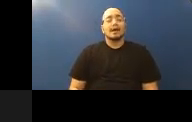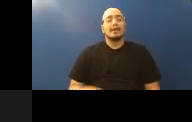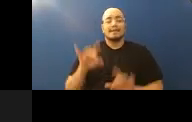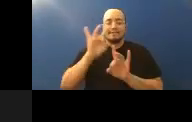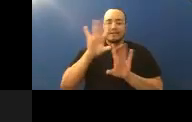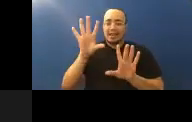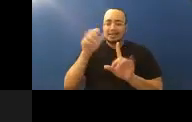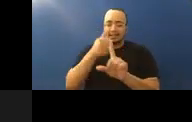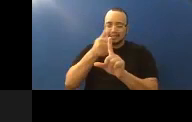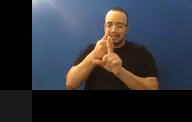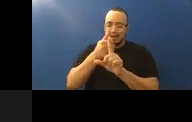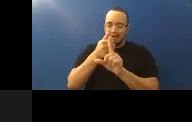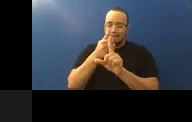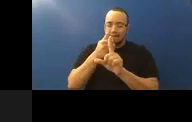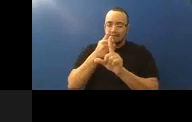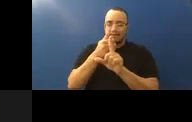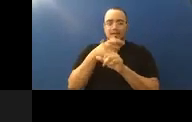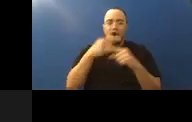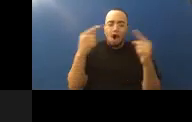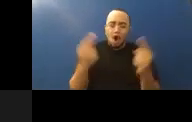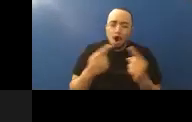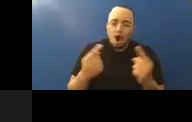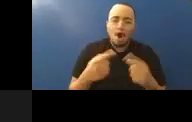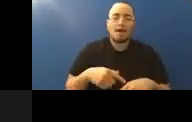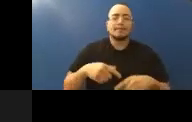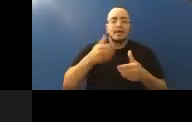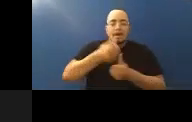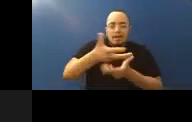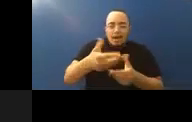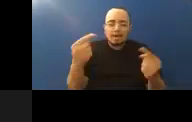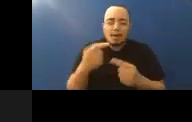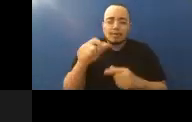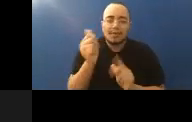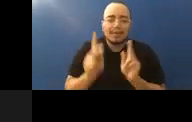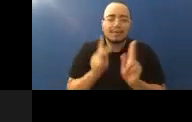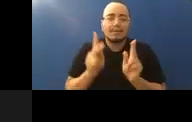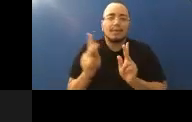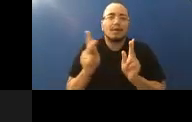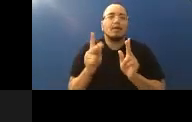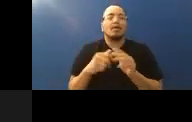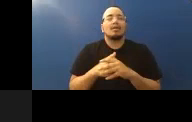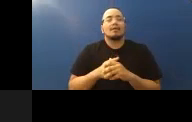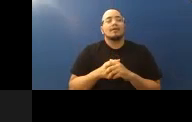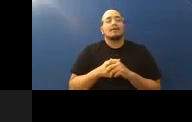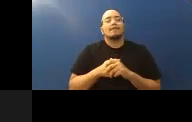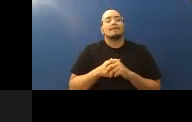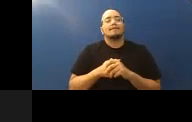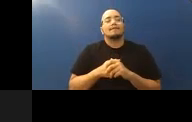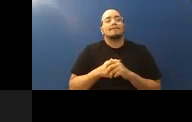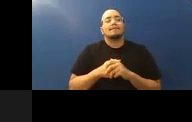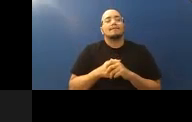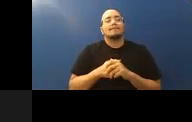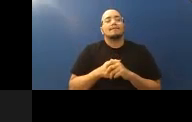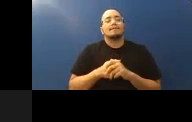way how we think about harm and harming other people, you know, I think is deeply rooted not only